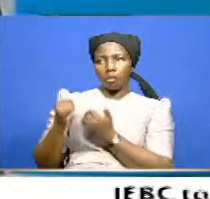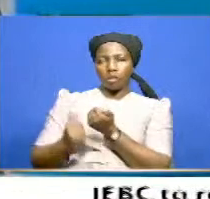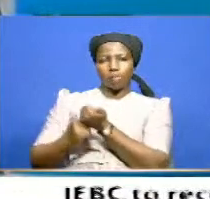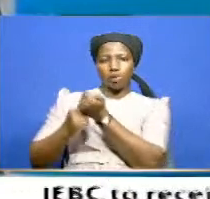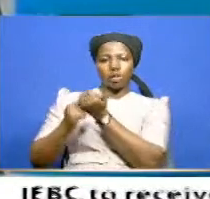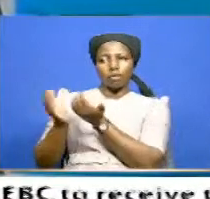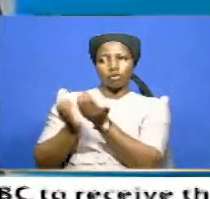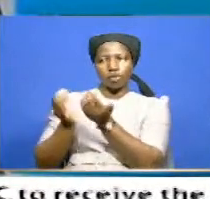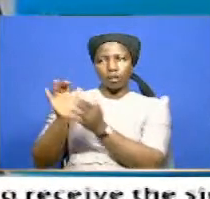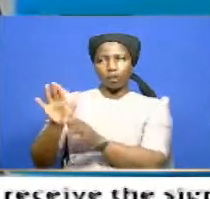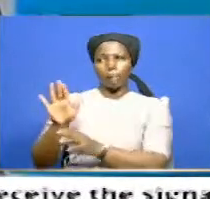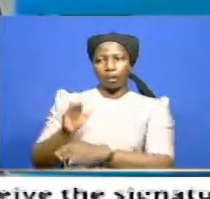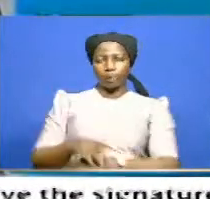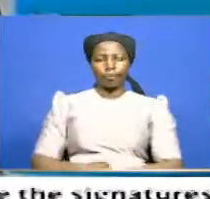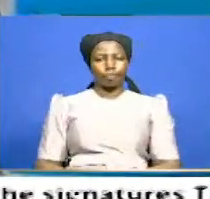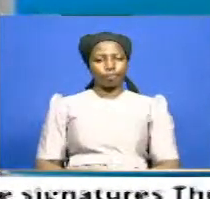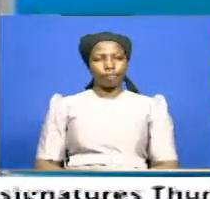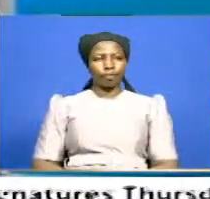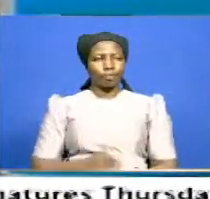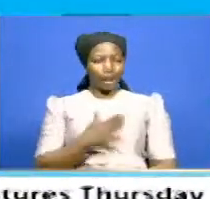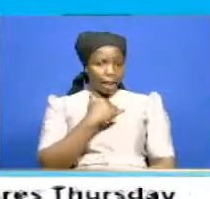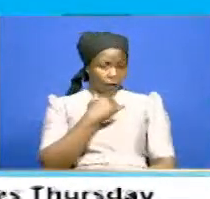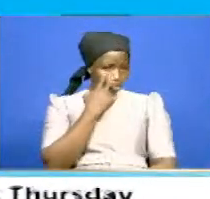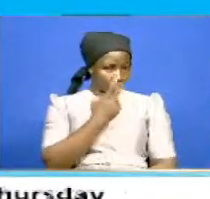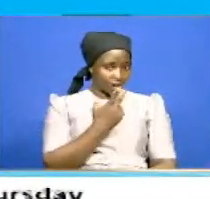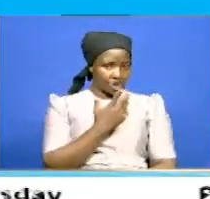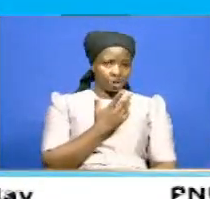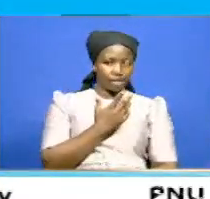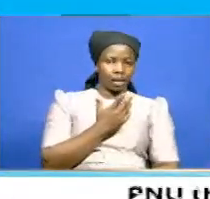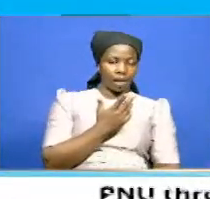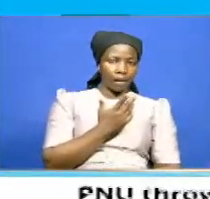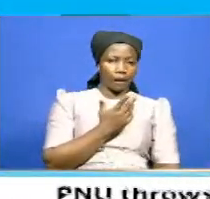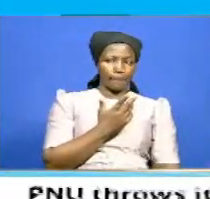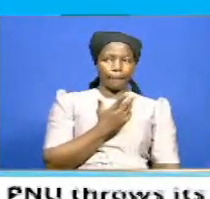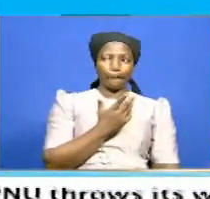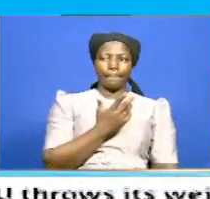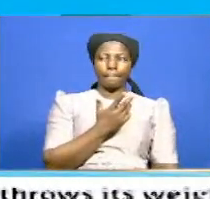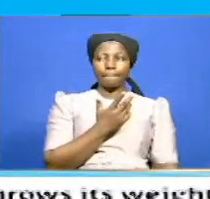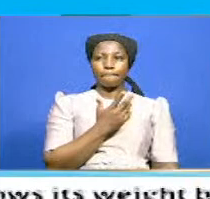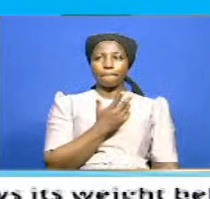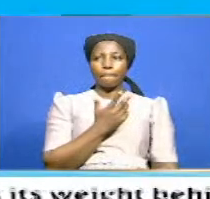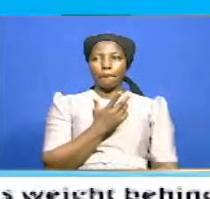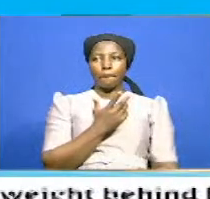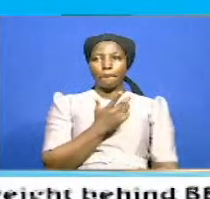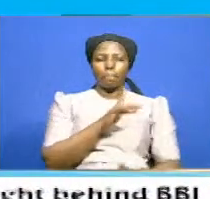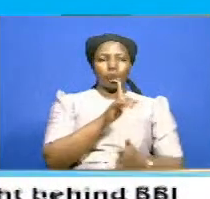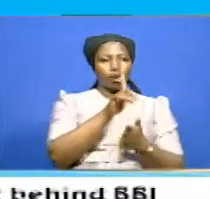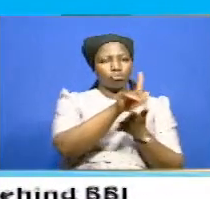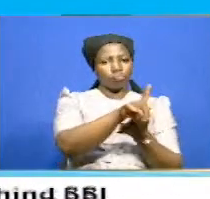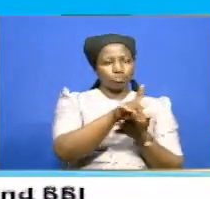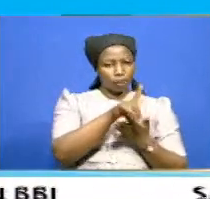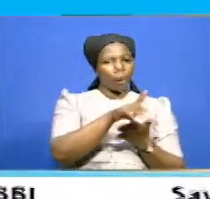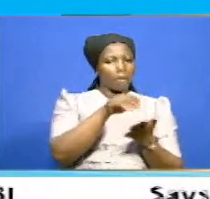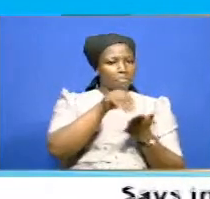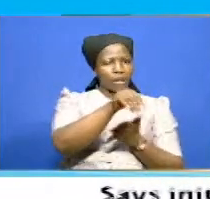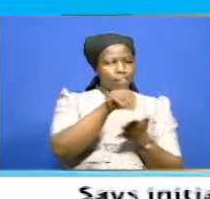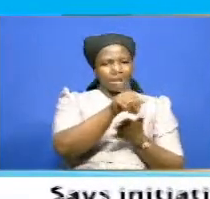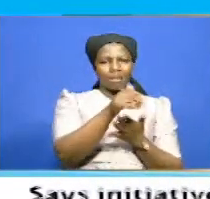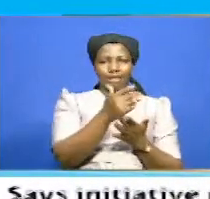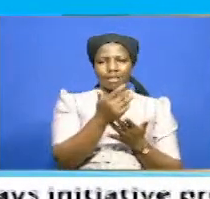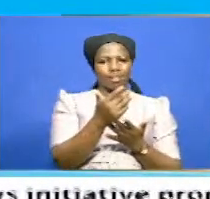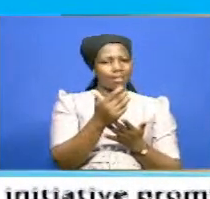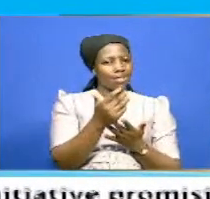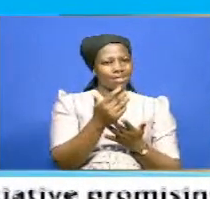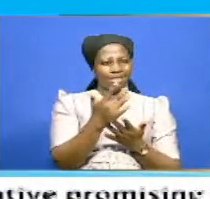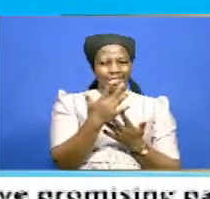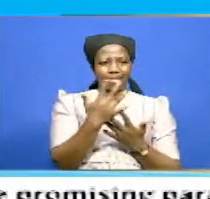business. Yes. So have you seen an uptick in a default of loan repayment?